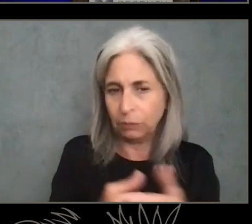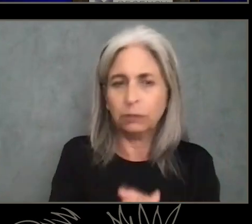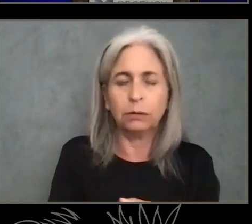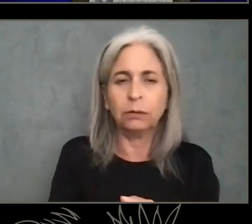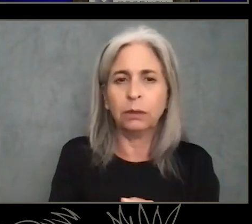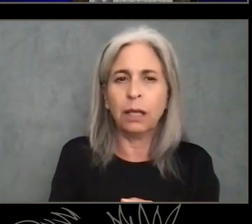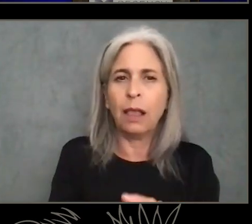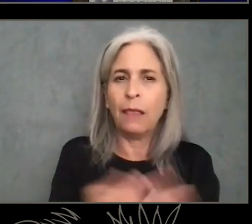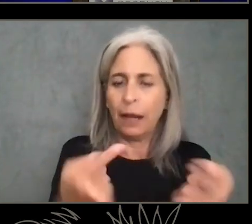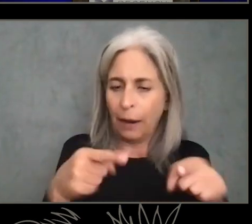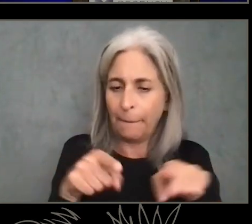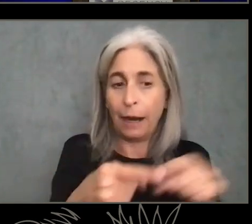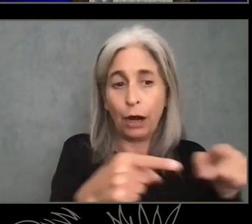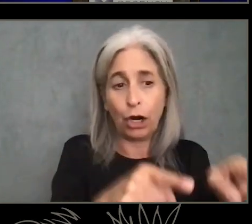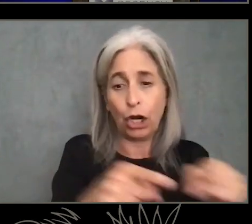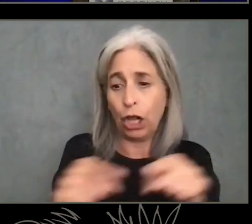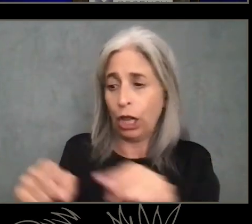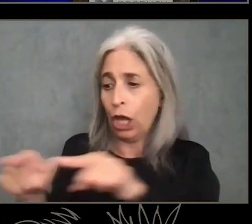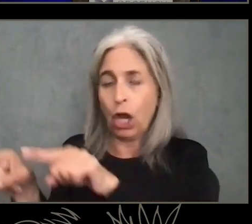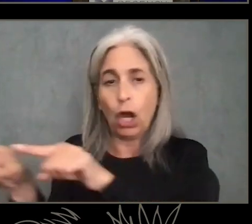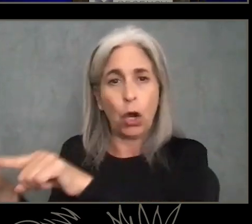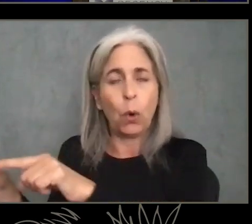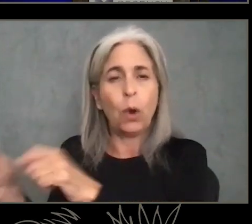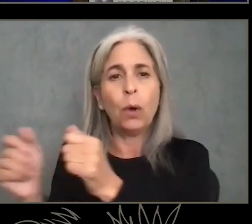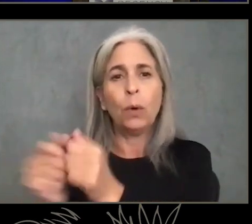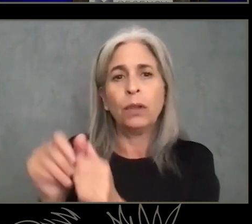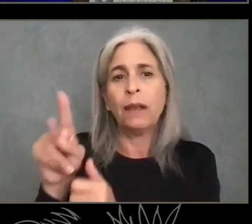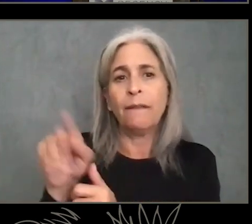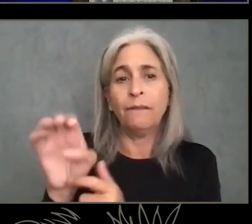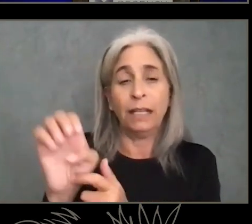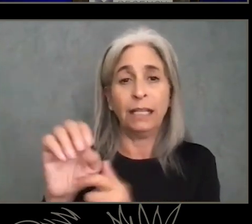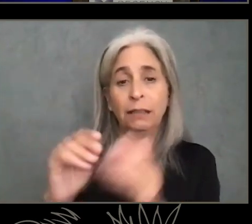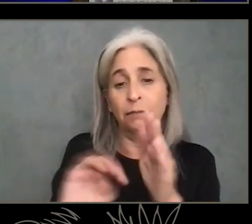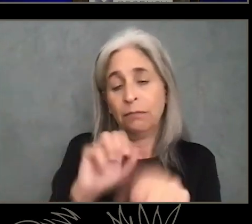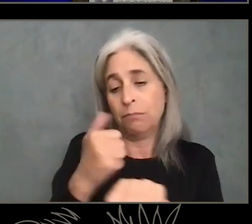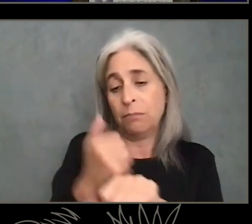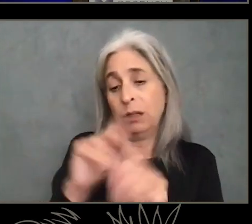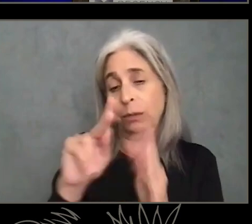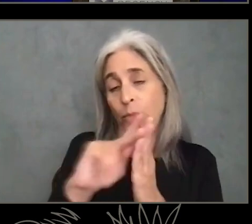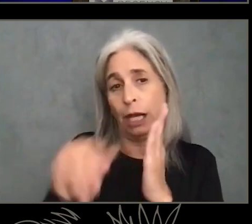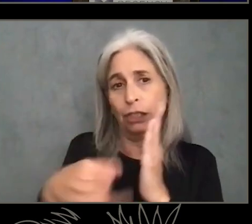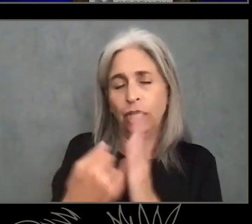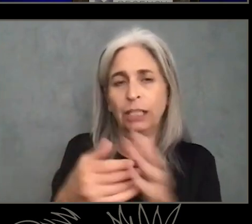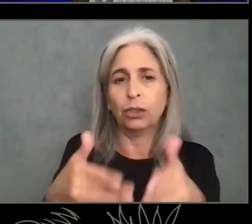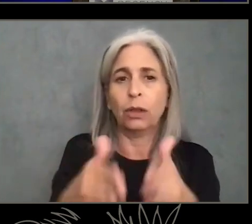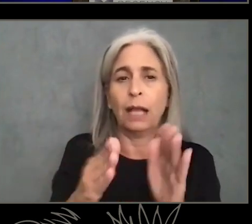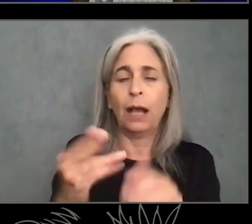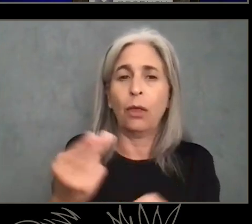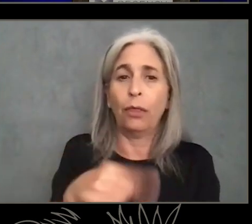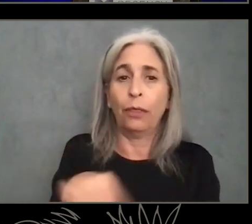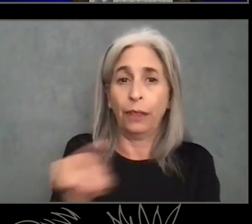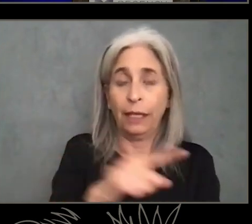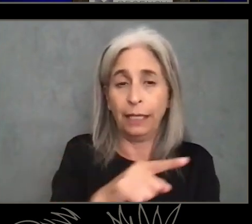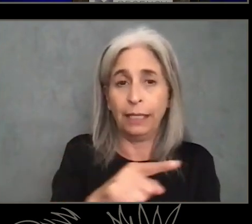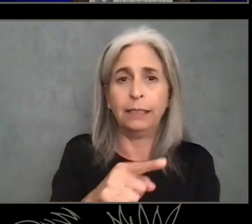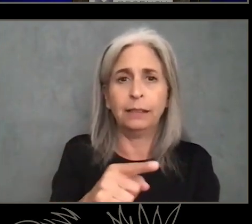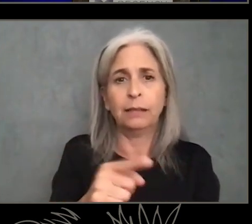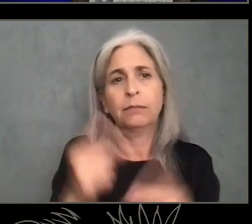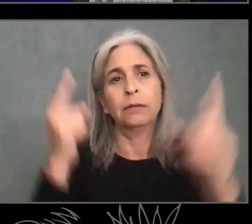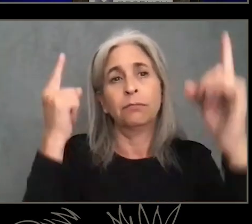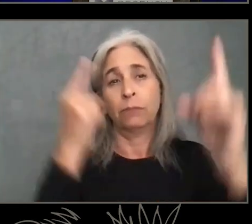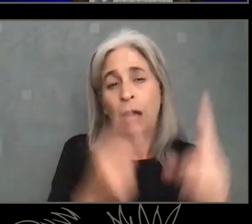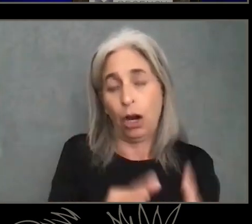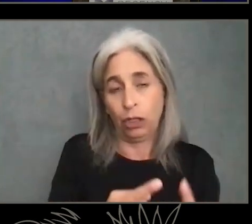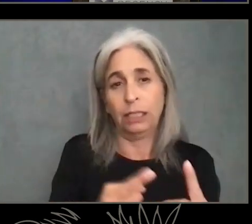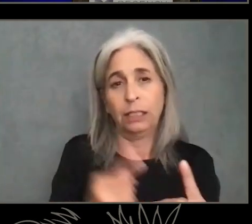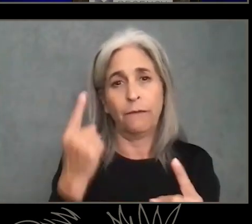that kind of parallel with how Vite built projects but allow you to build these different targets